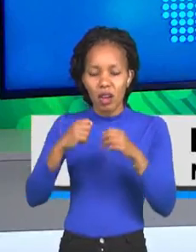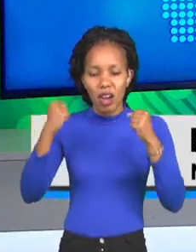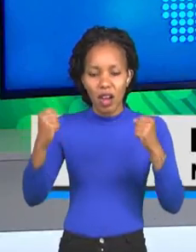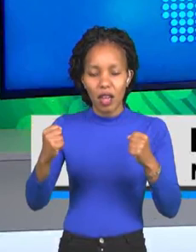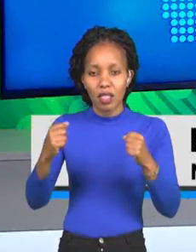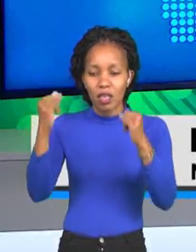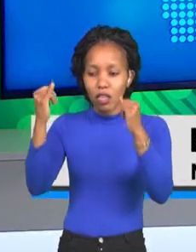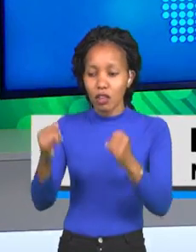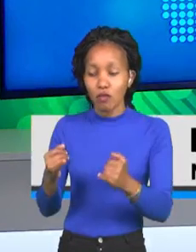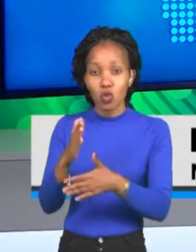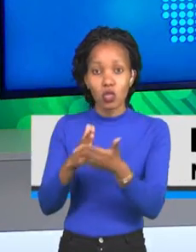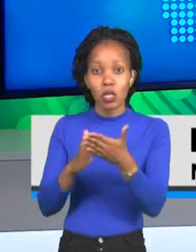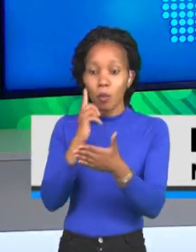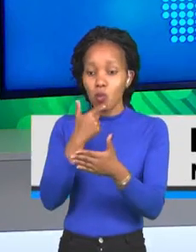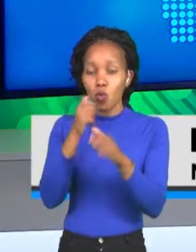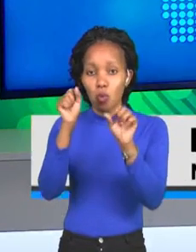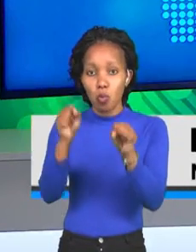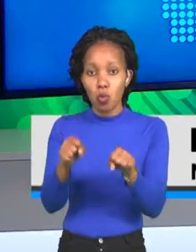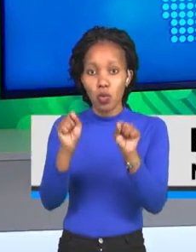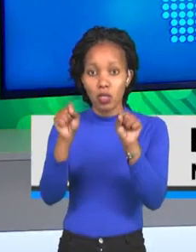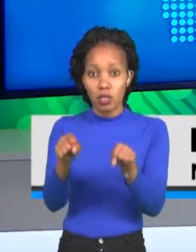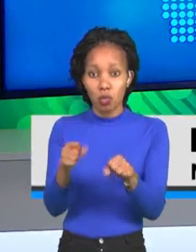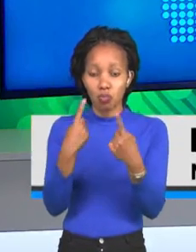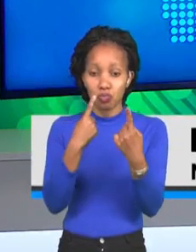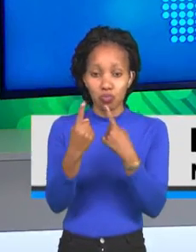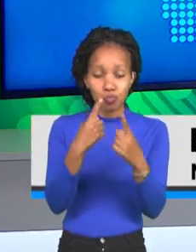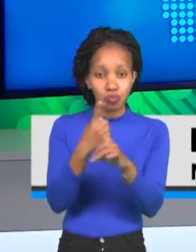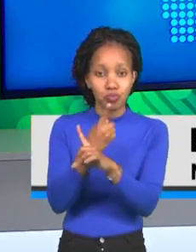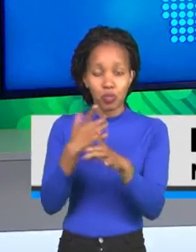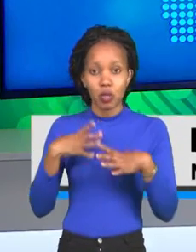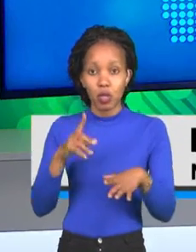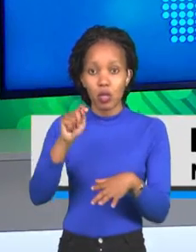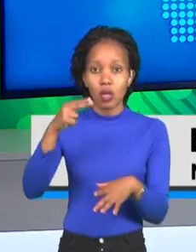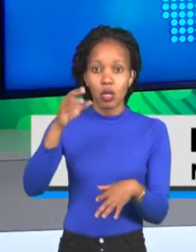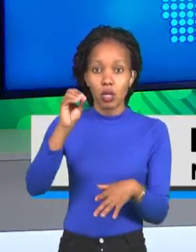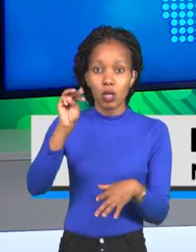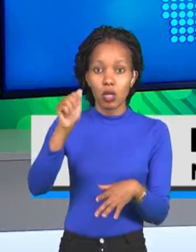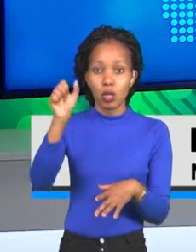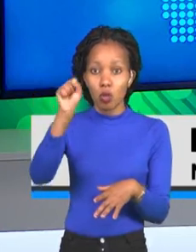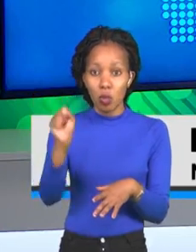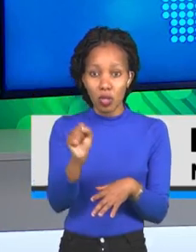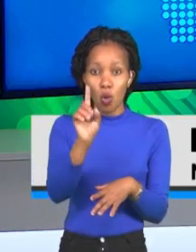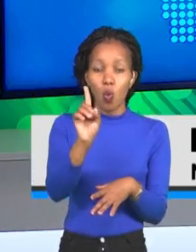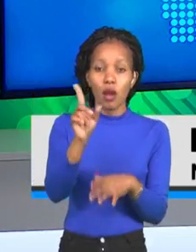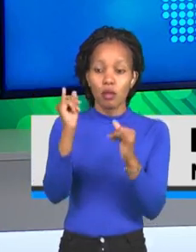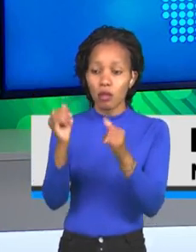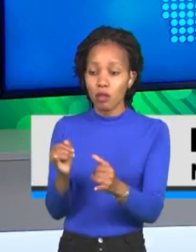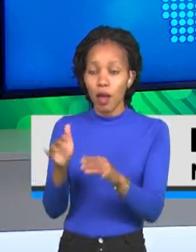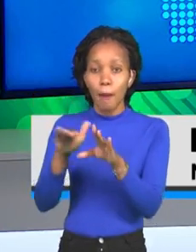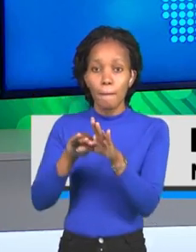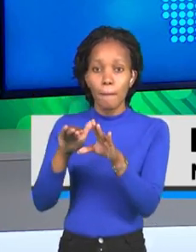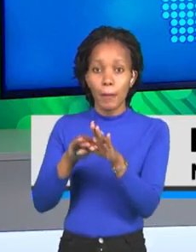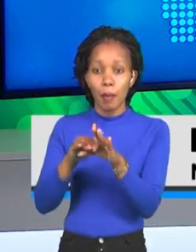certain individuals who have been able to reach out across divides. Thomas Ntashutimwe is one such individual, a member of